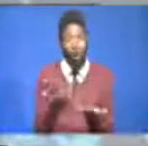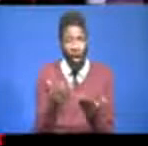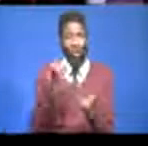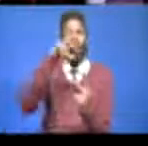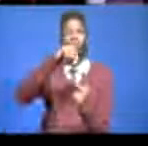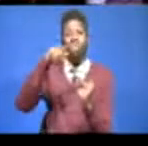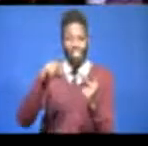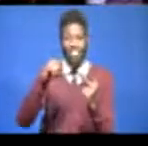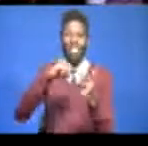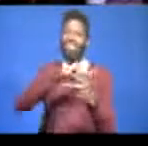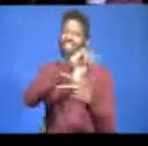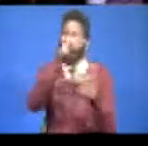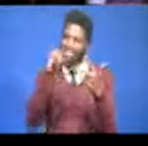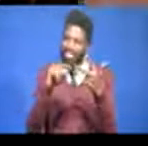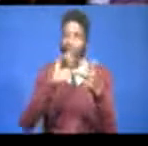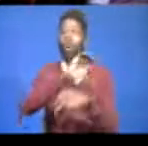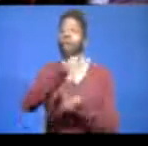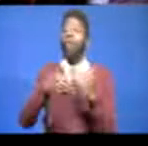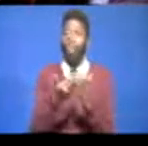the privileged,